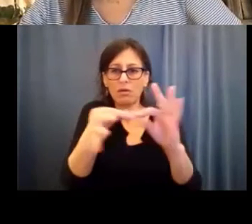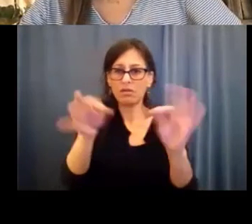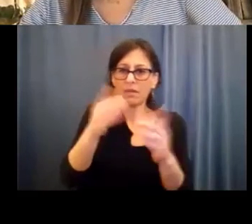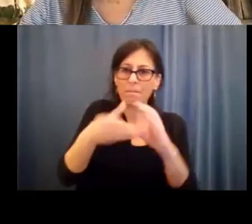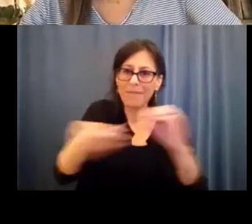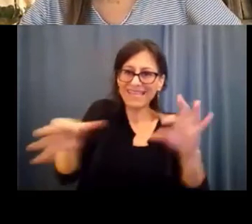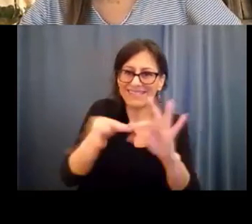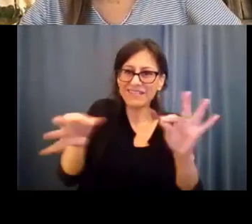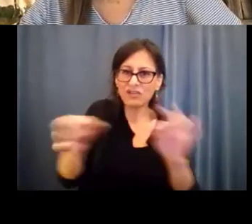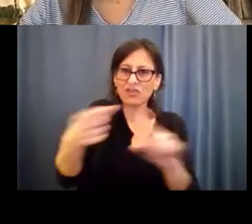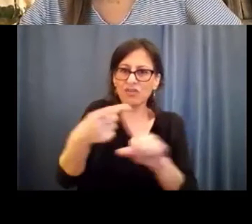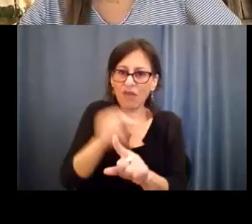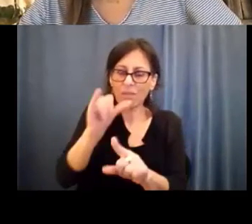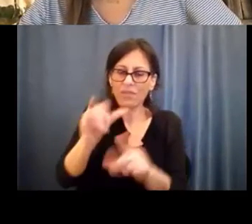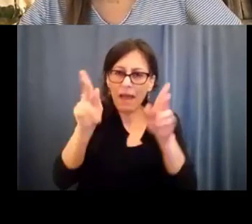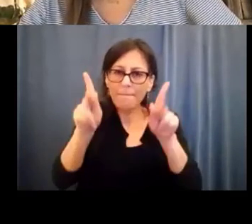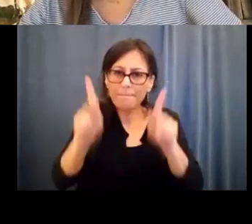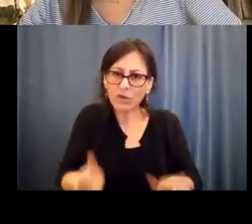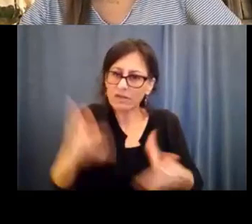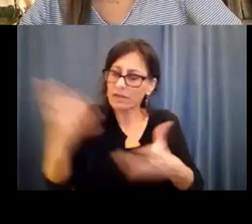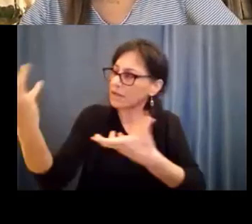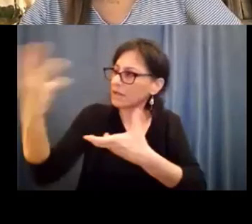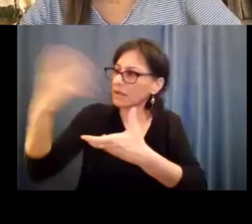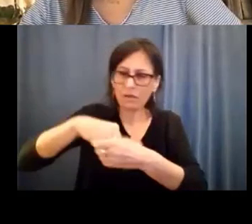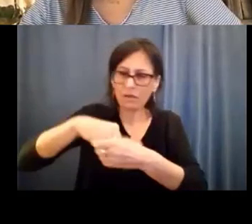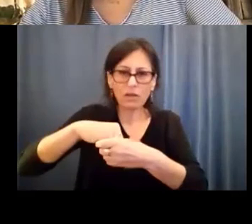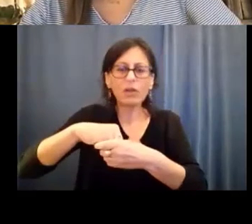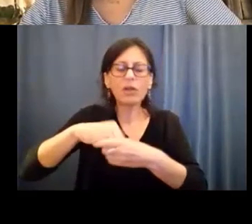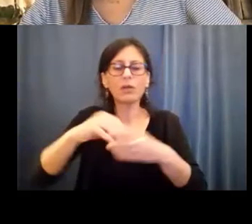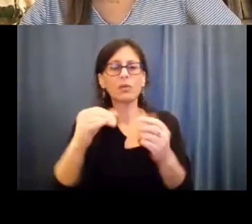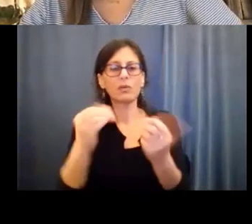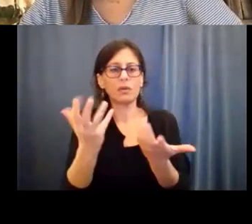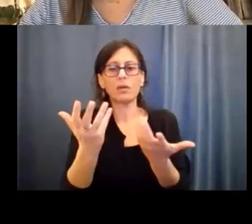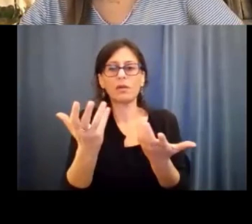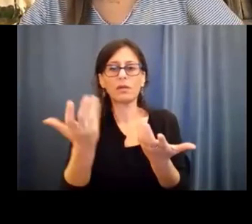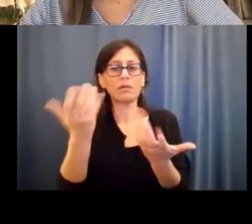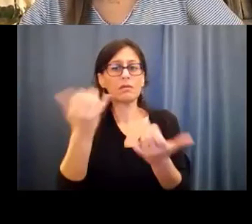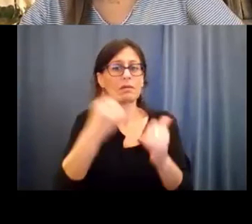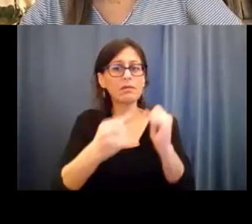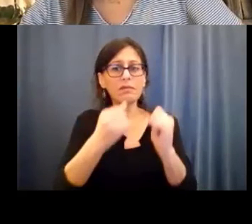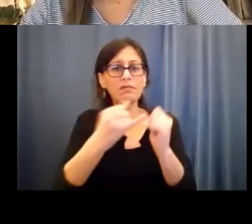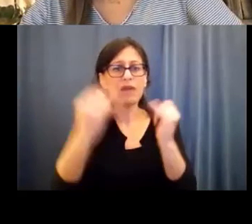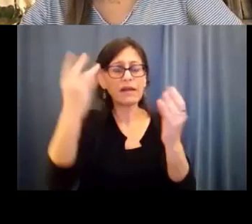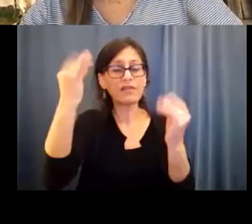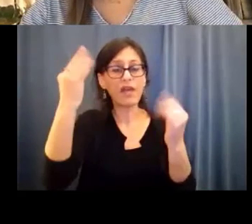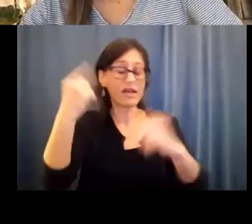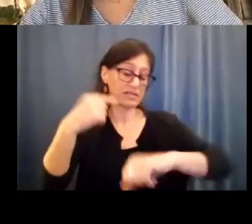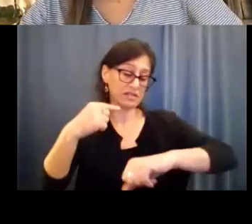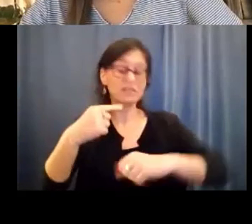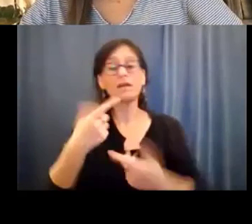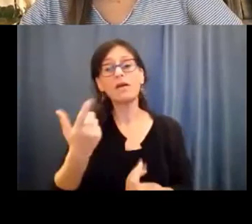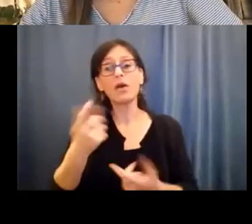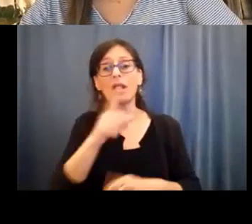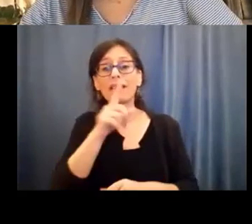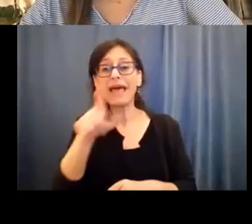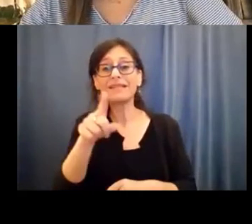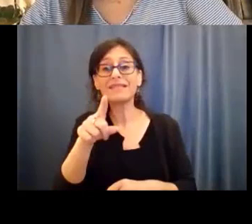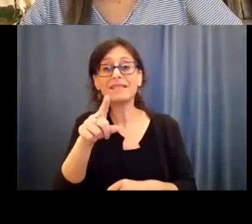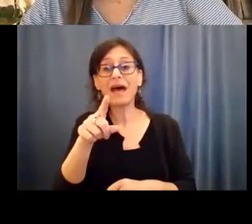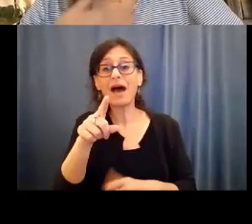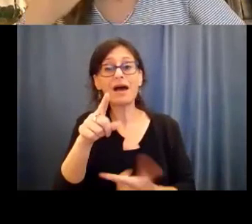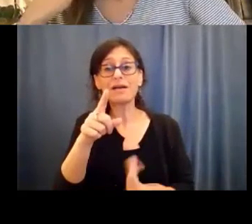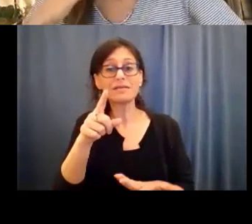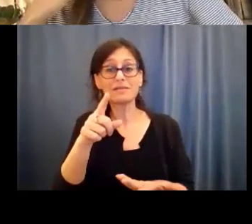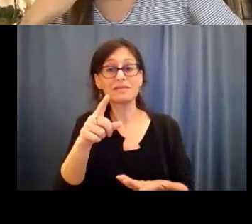voice of the person? How can we really be inclusive with that? Now, final thoughts. Let's face it, the industry